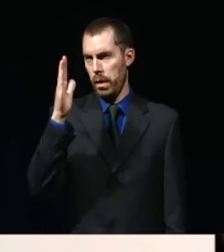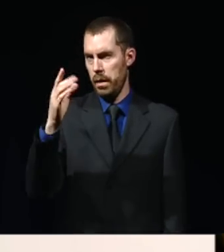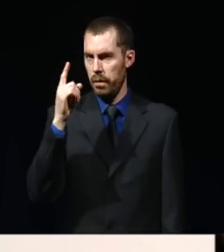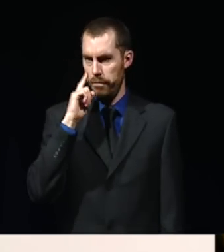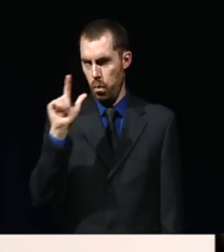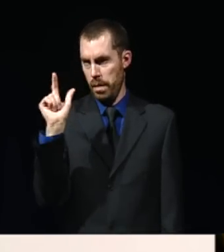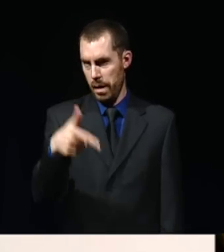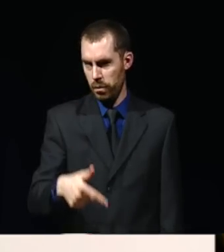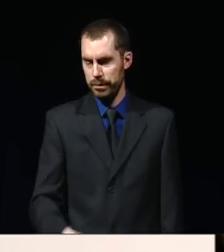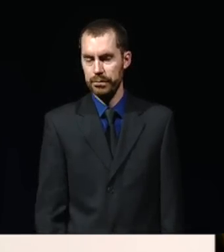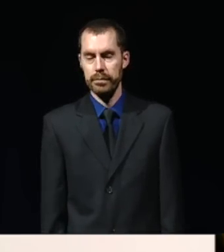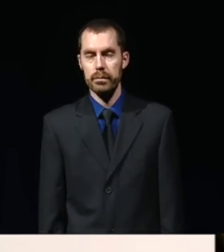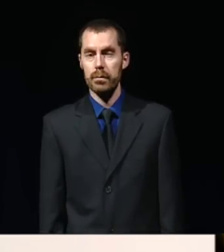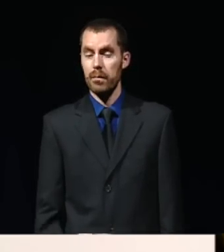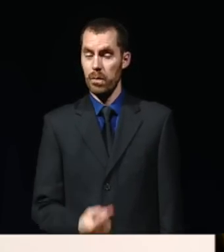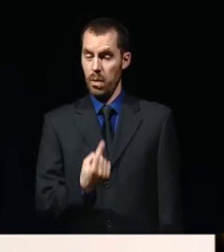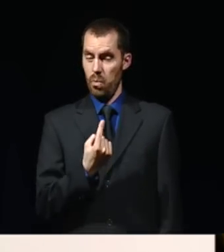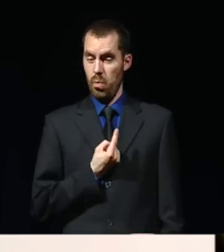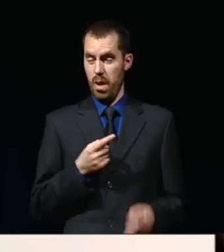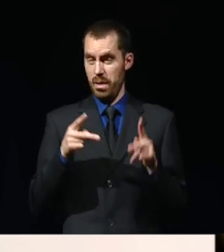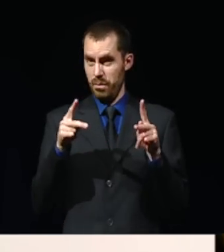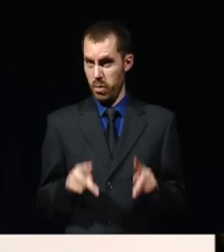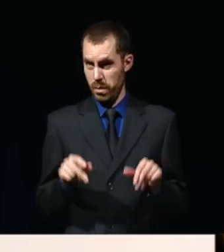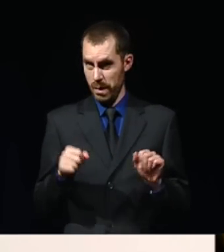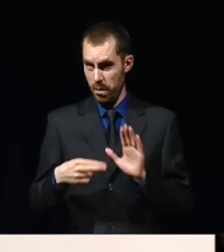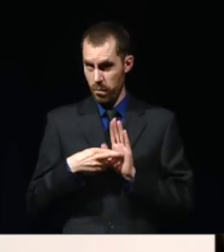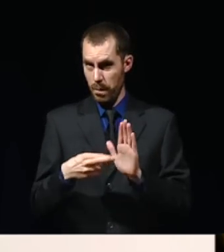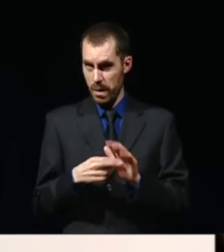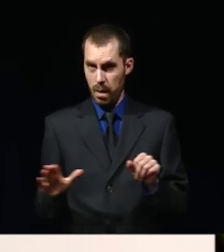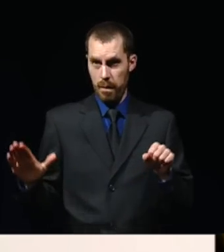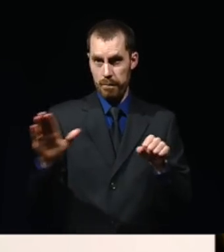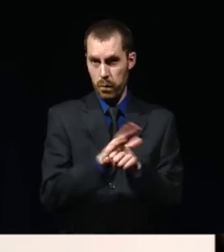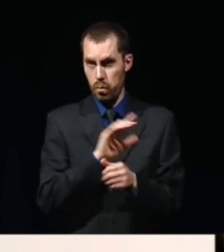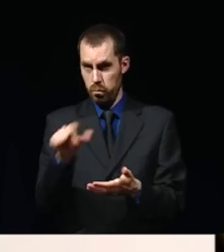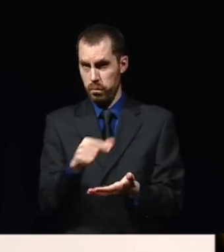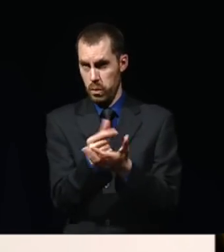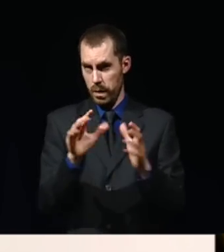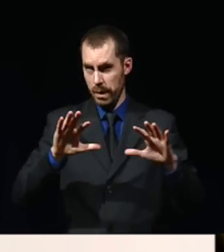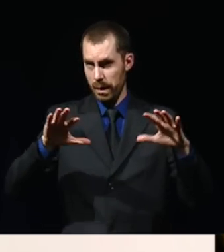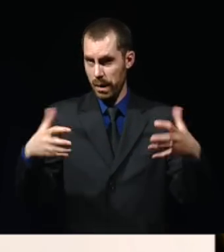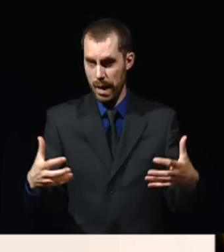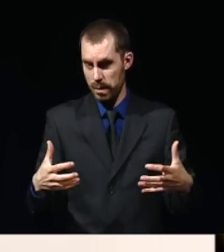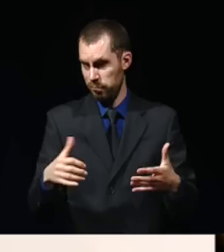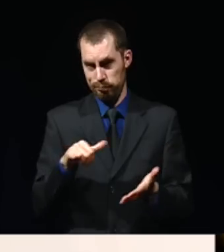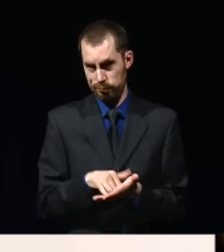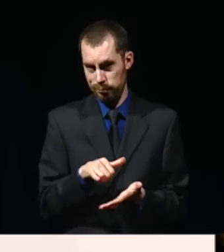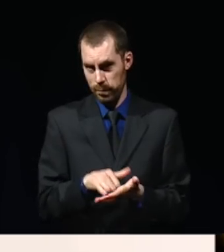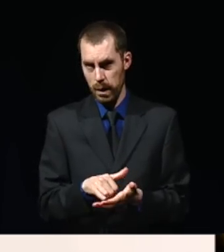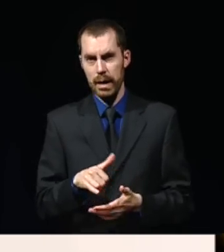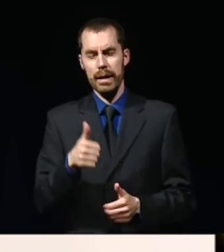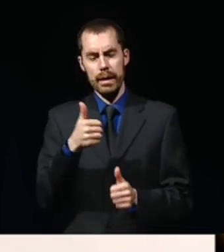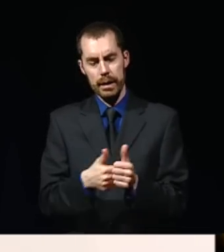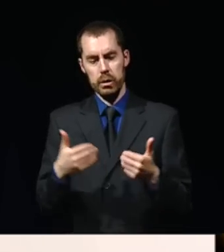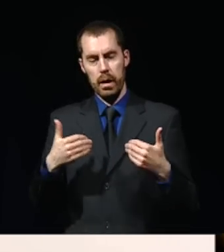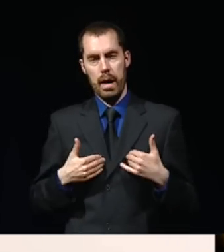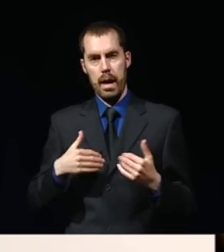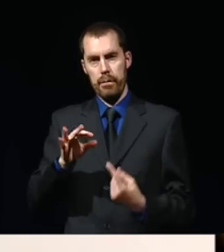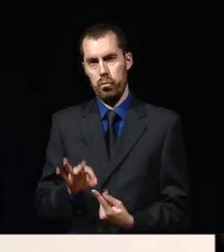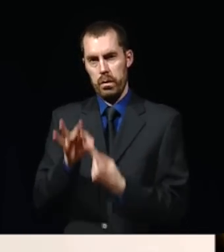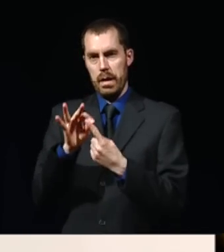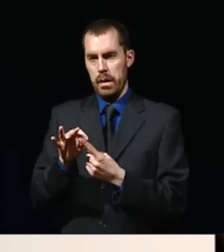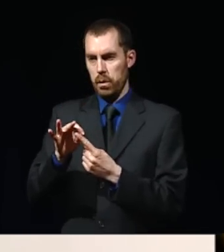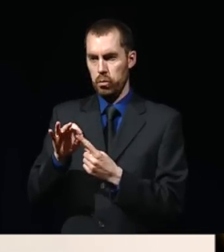one person or small group of people can speak on behalf of an entire graduating class. We've each had our own unique journey at WU. Whether you